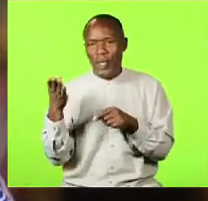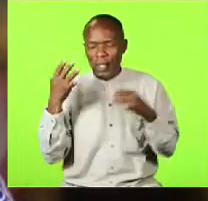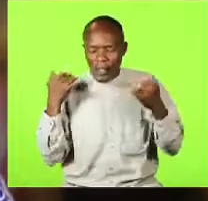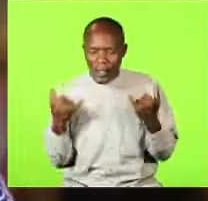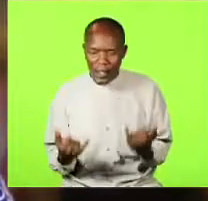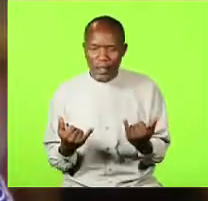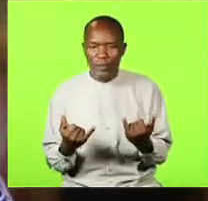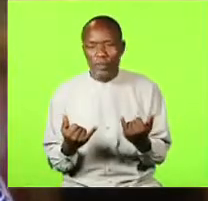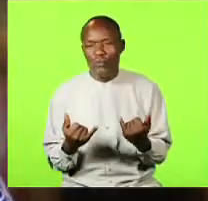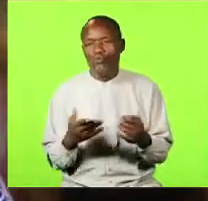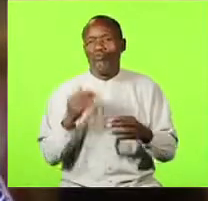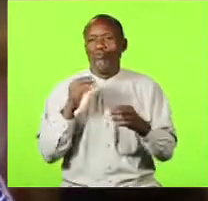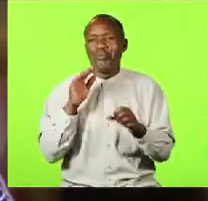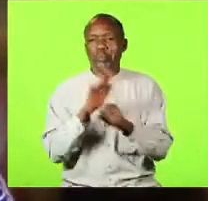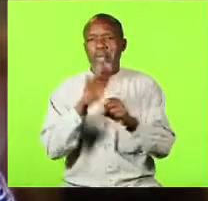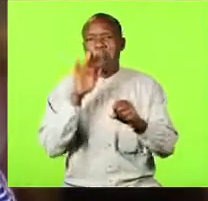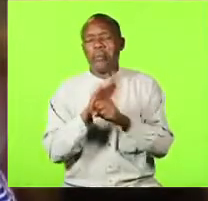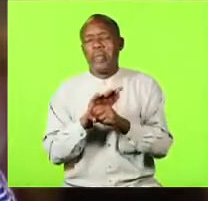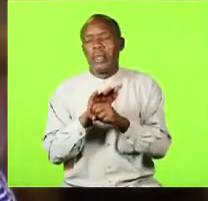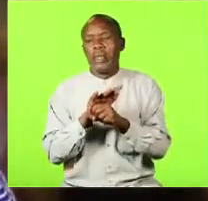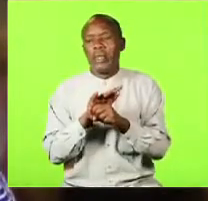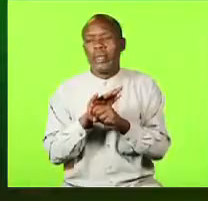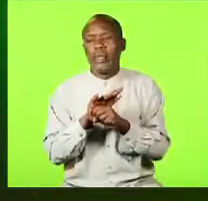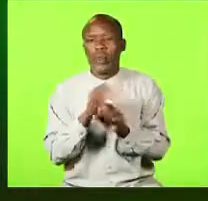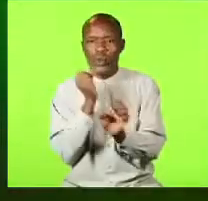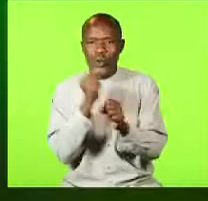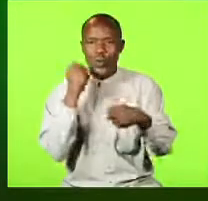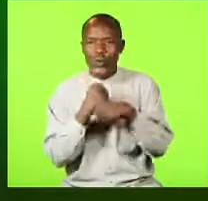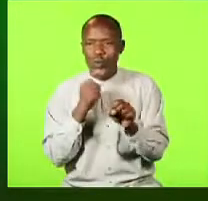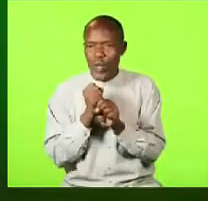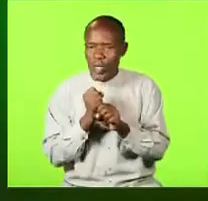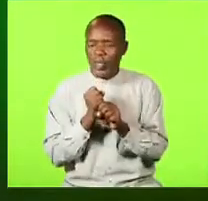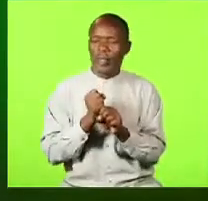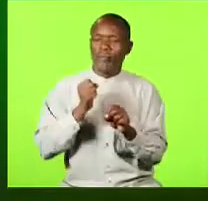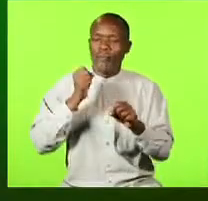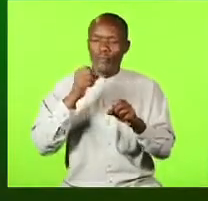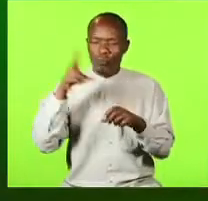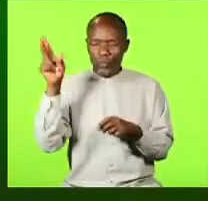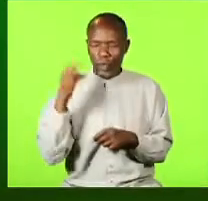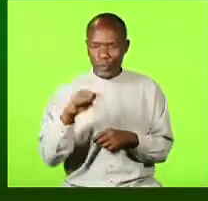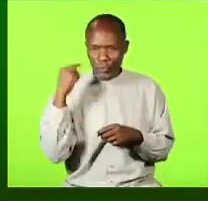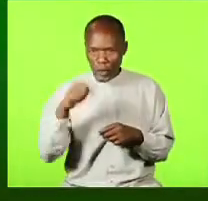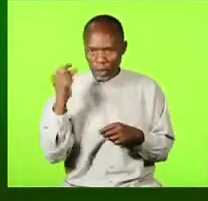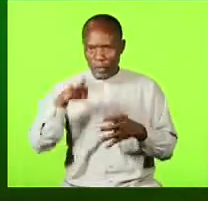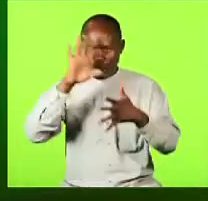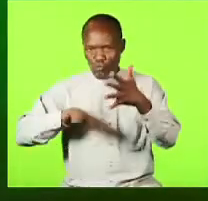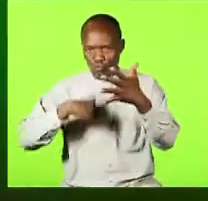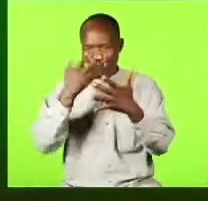of relationship building fiscal rehabilitation in terms of